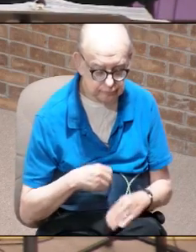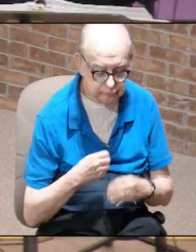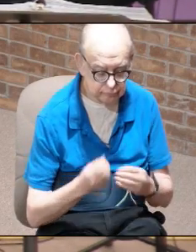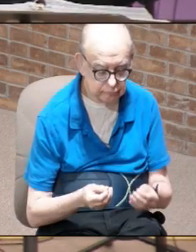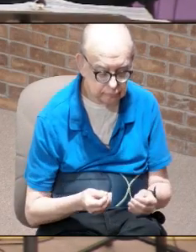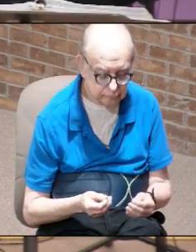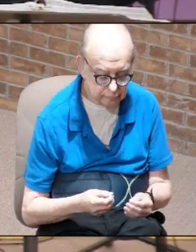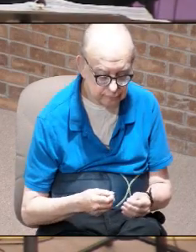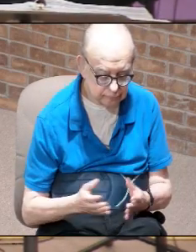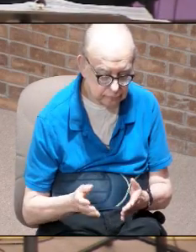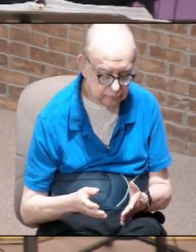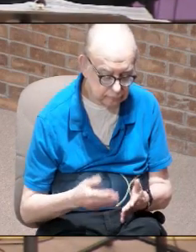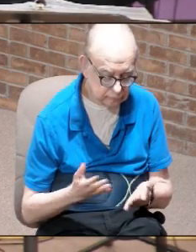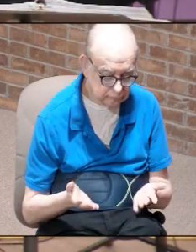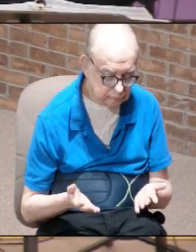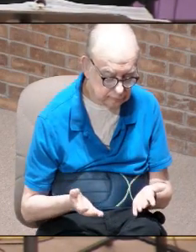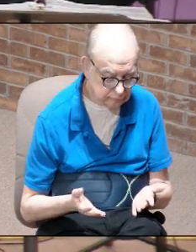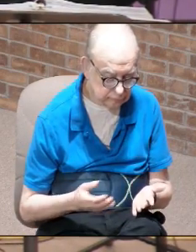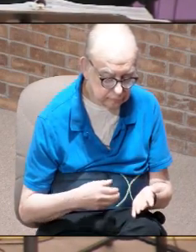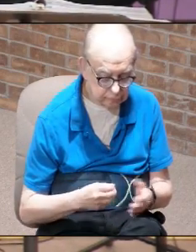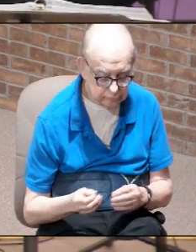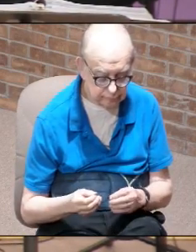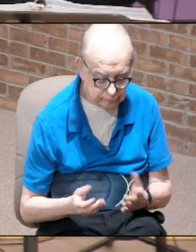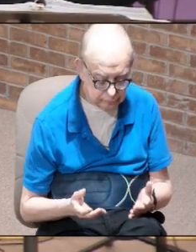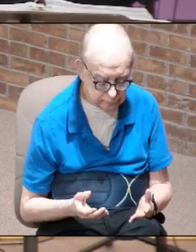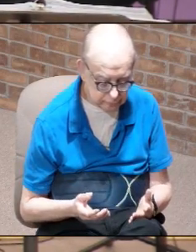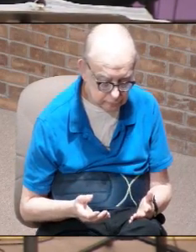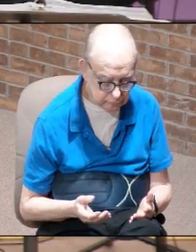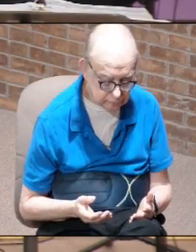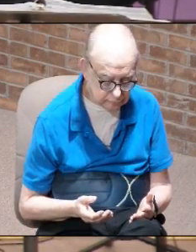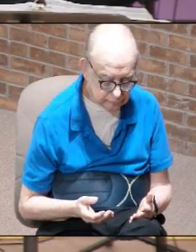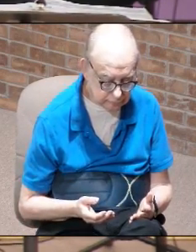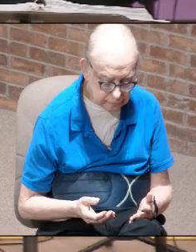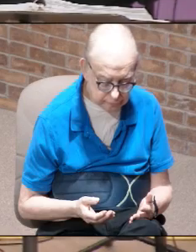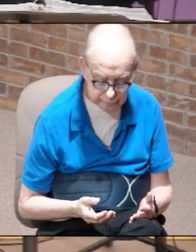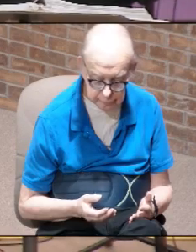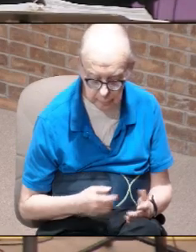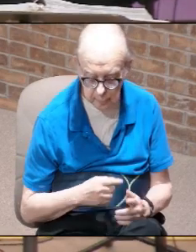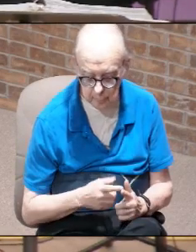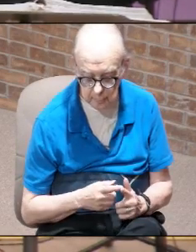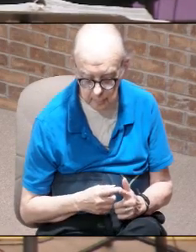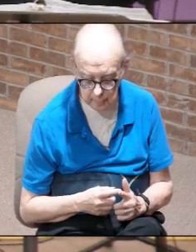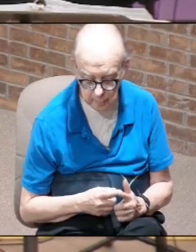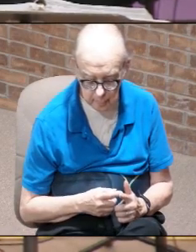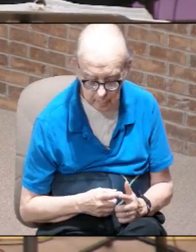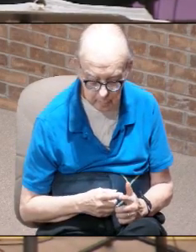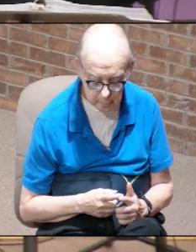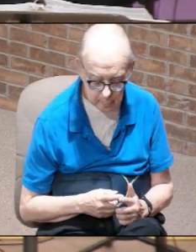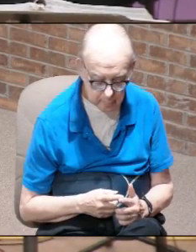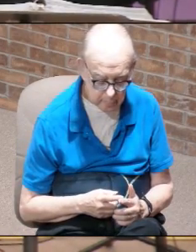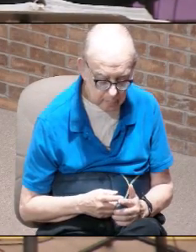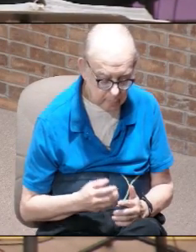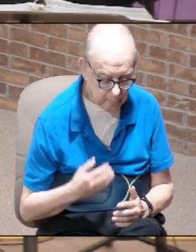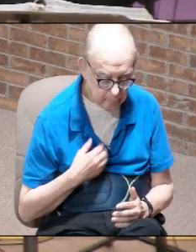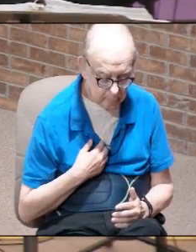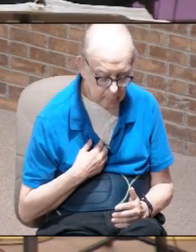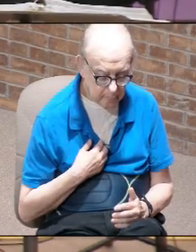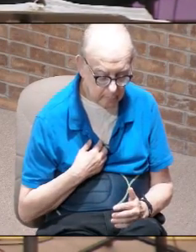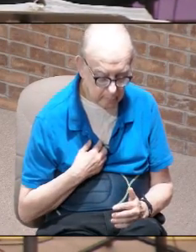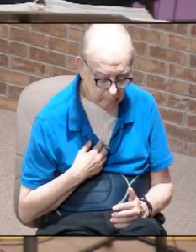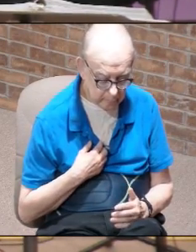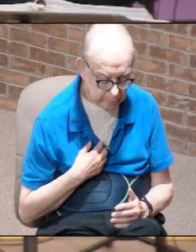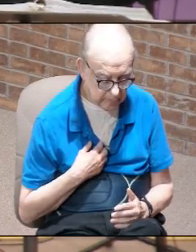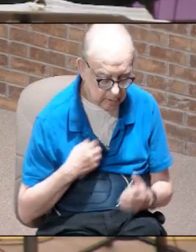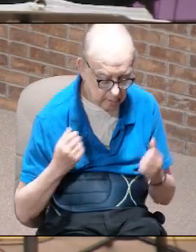back up. They took the hill and gave it back up. Took the hill, kept giving it back up. And then they came and they were having a